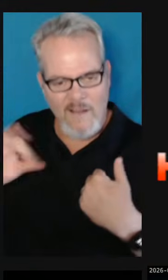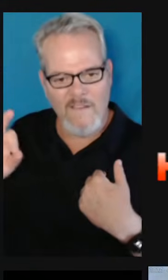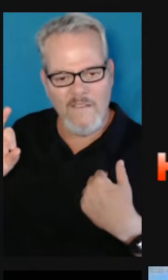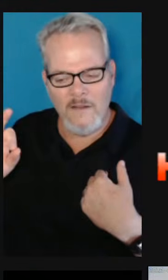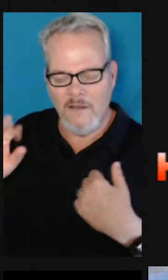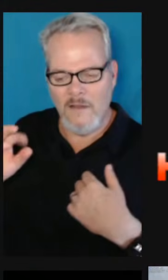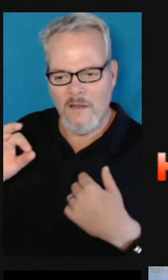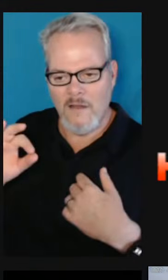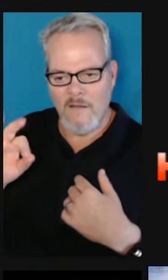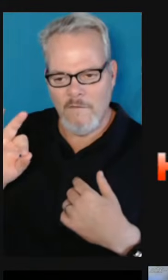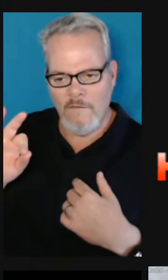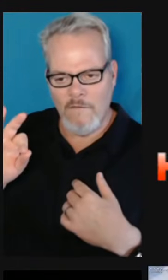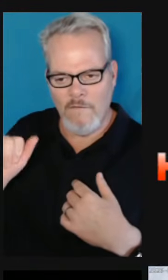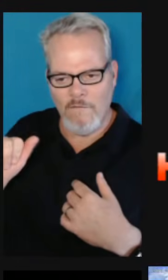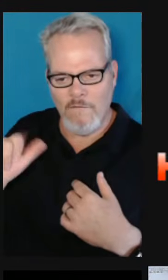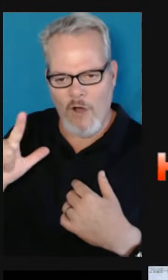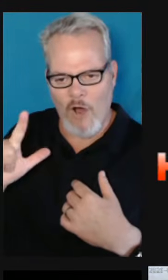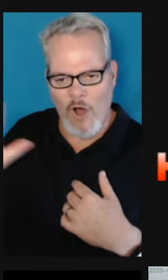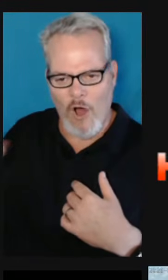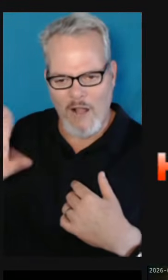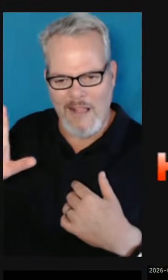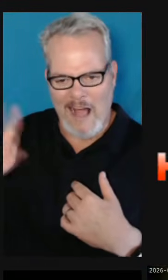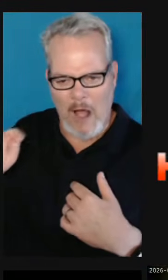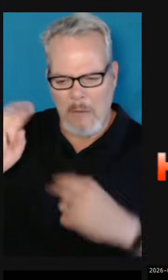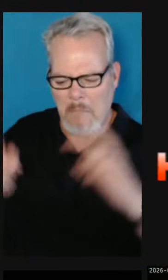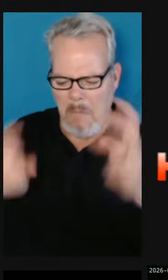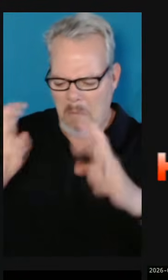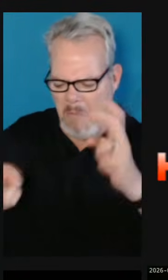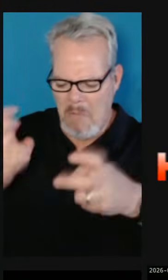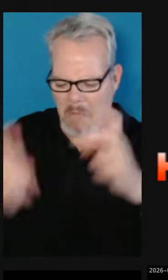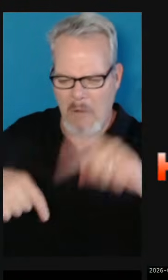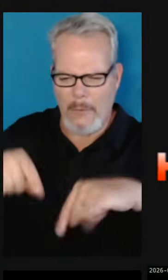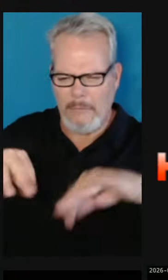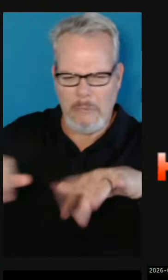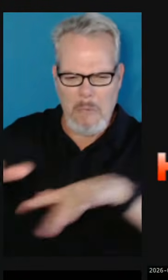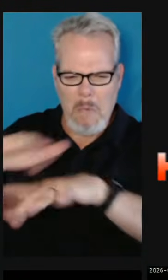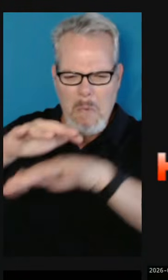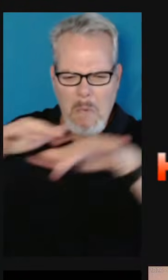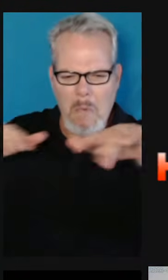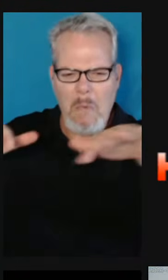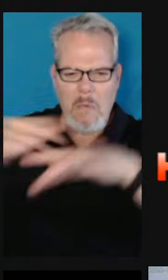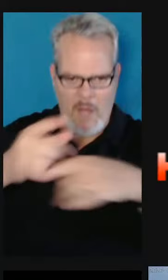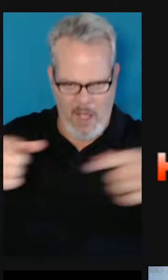that occurred from the high fountains.